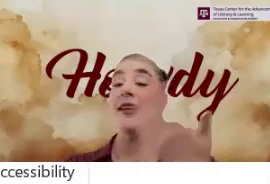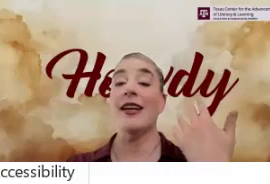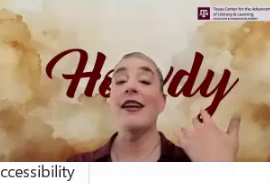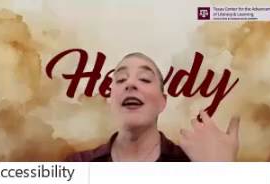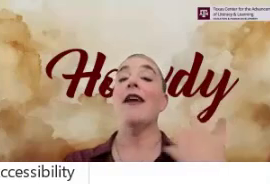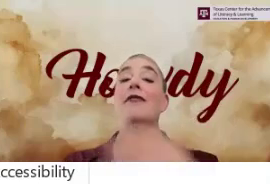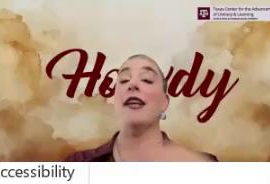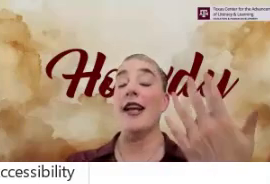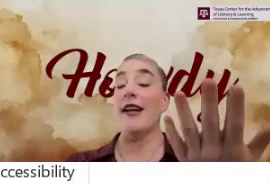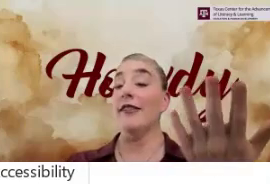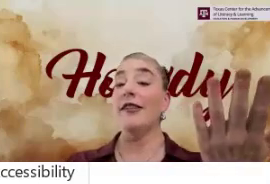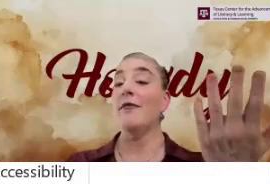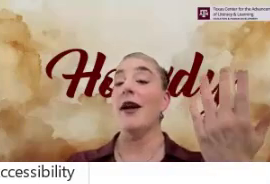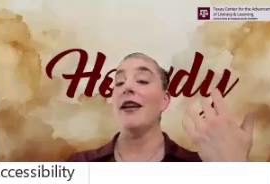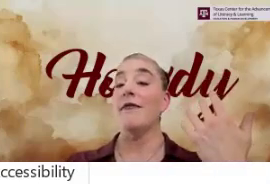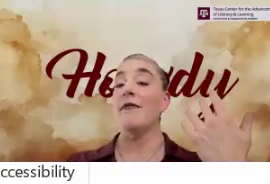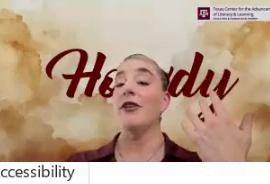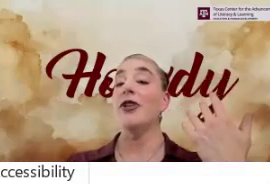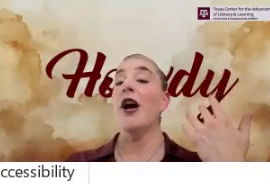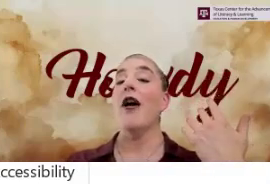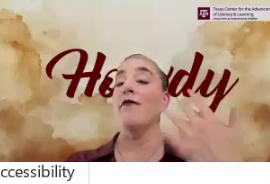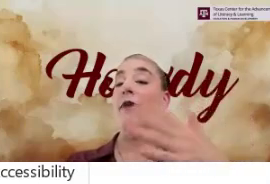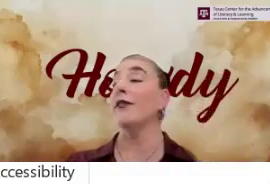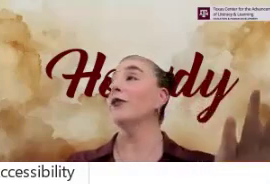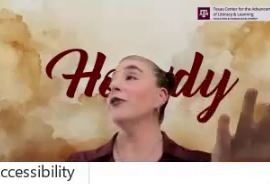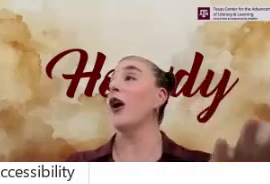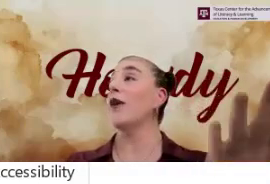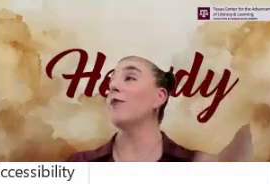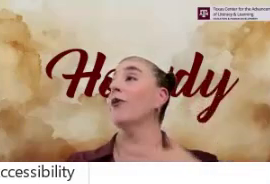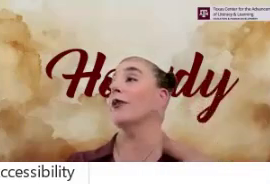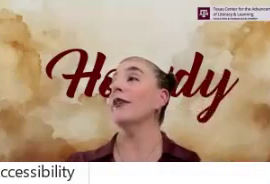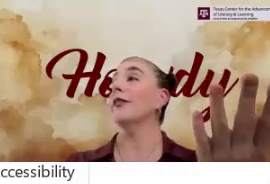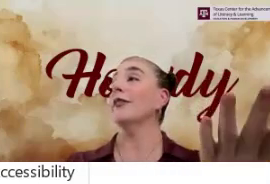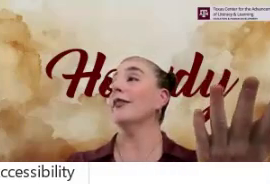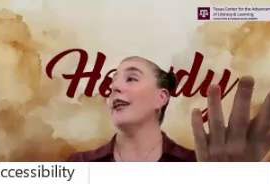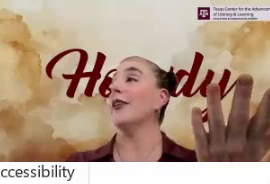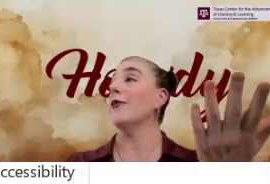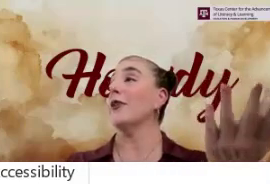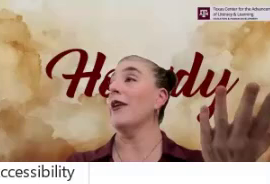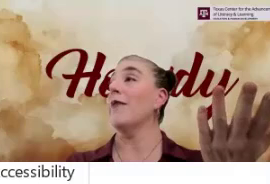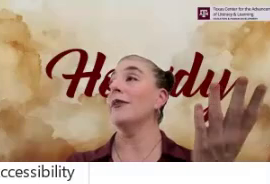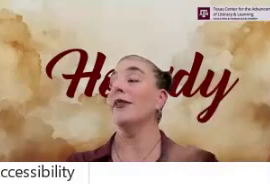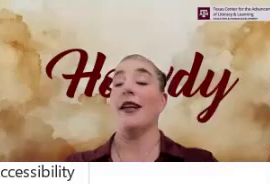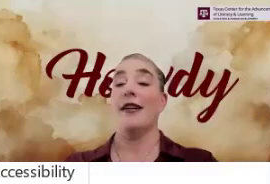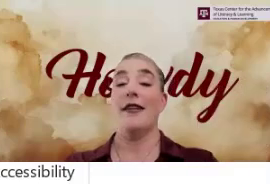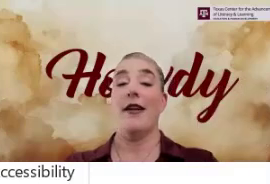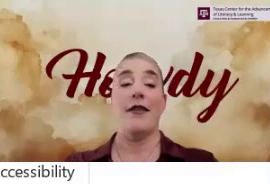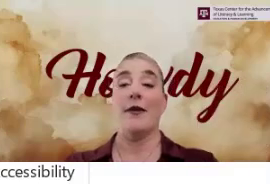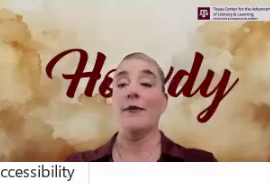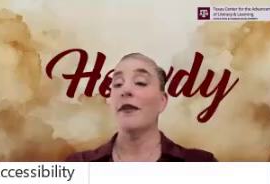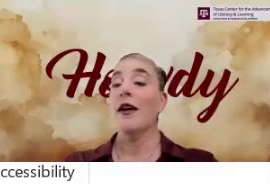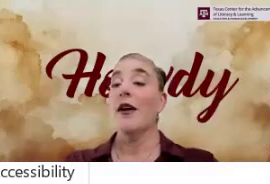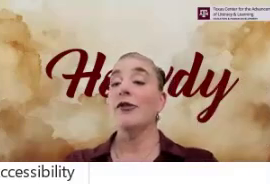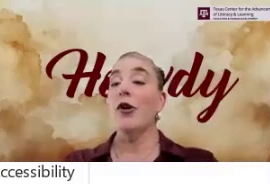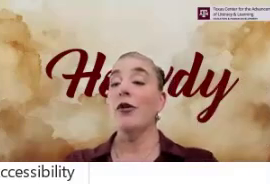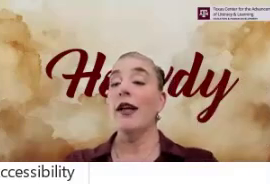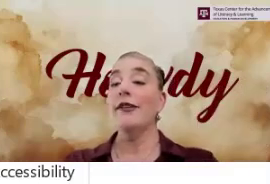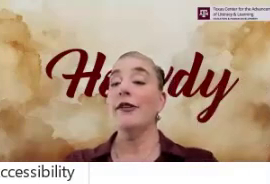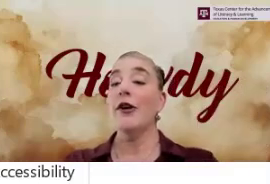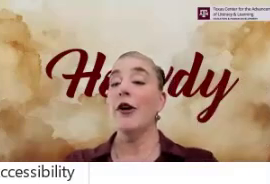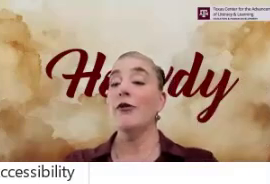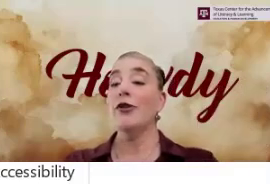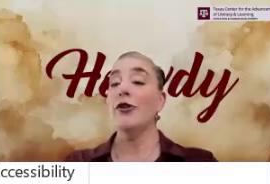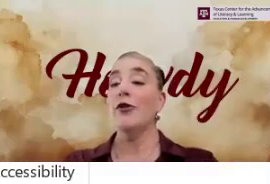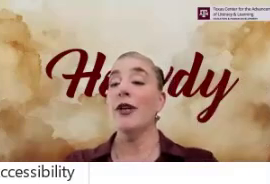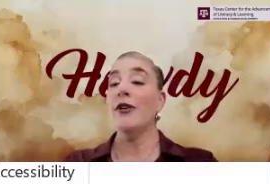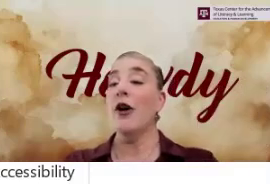missing anything if they can't see my image of my little chalkboard that says thank you. They're not missing anything. So